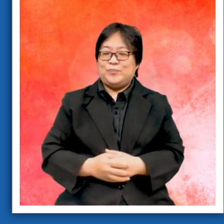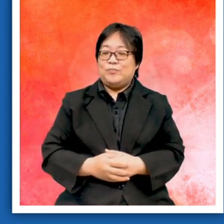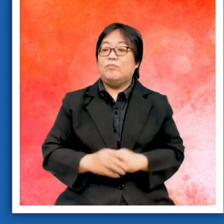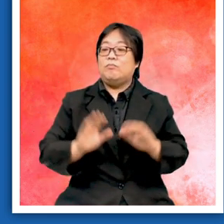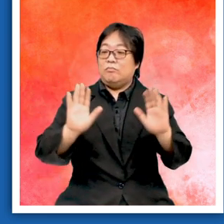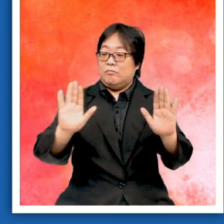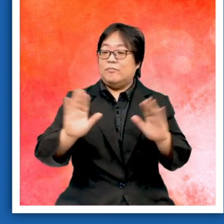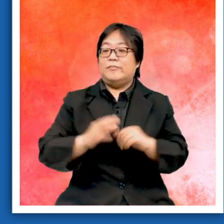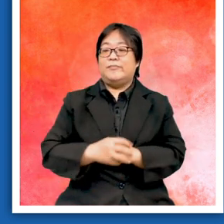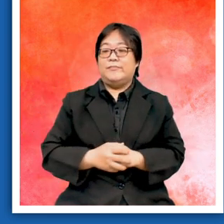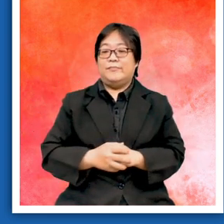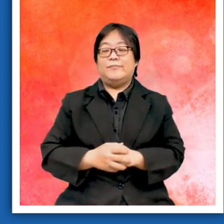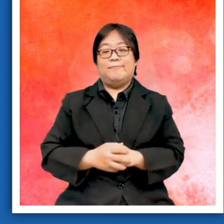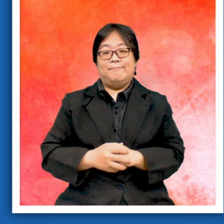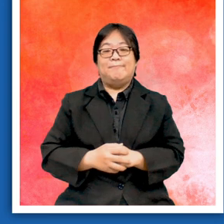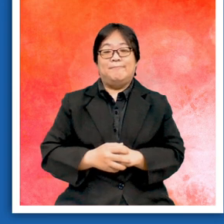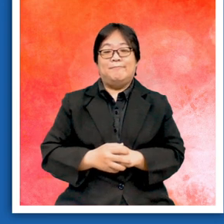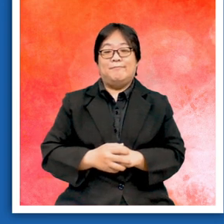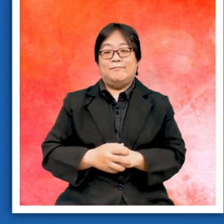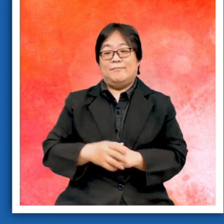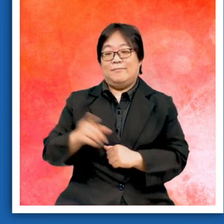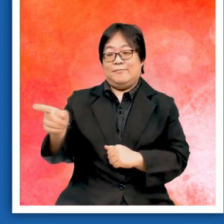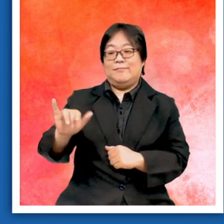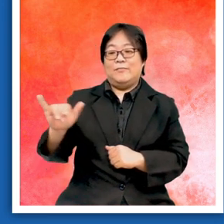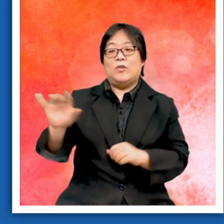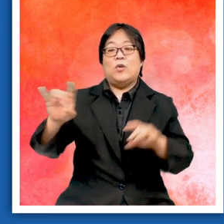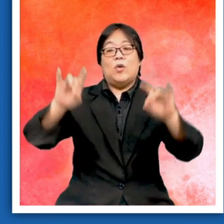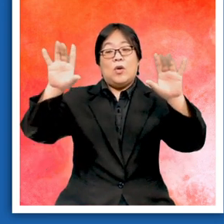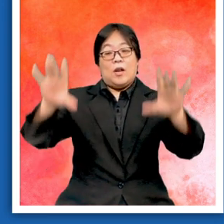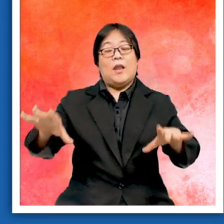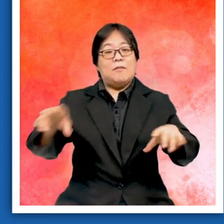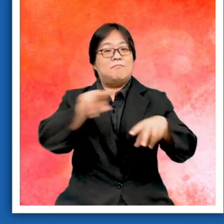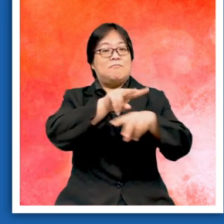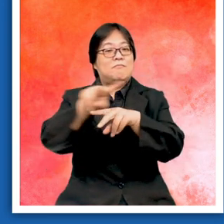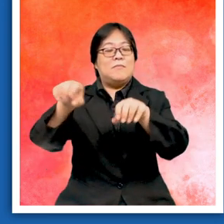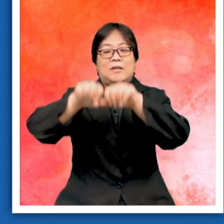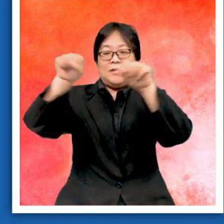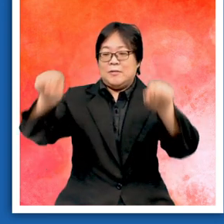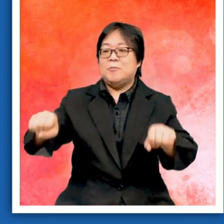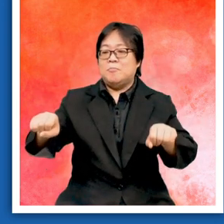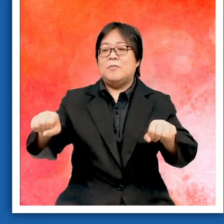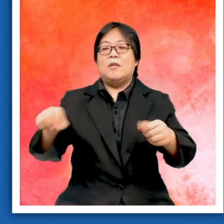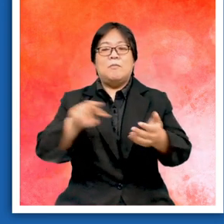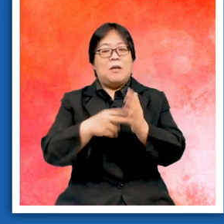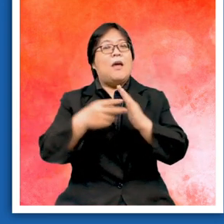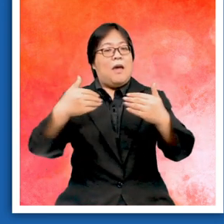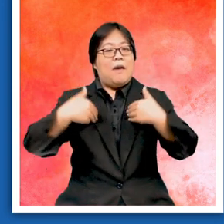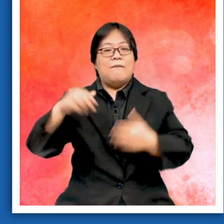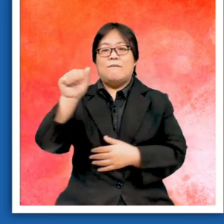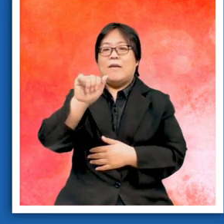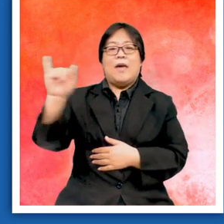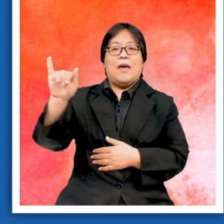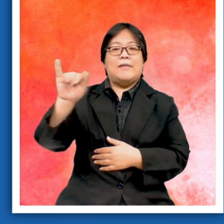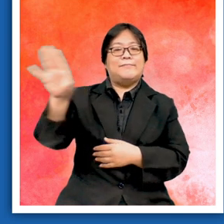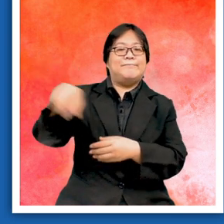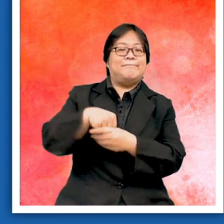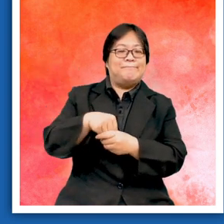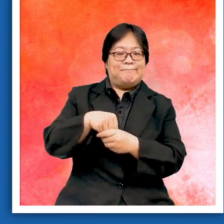Again, the it is an online examination monitoring system based on it has AI within it